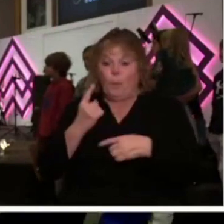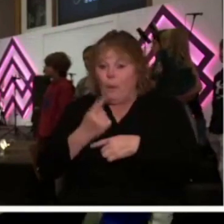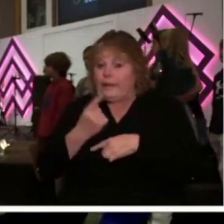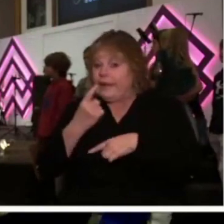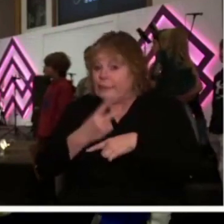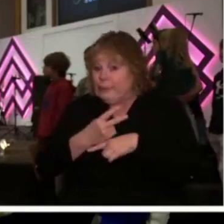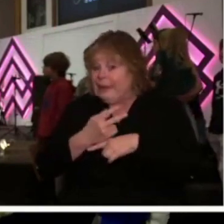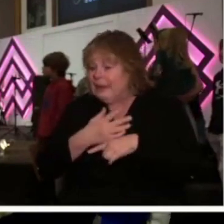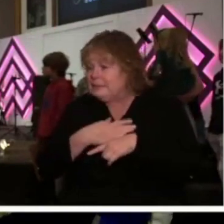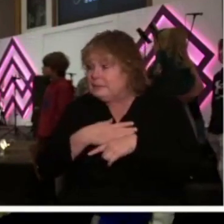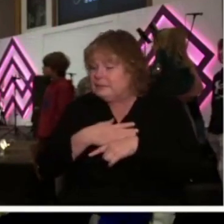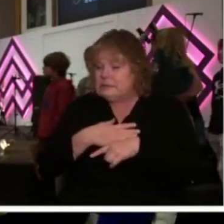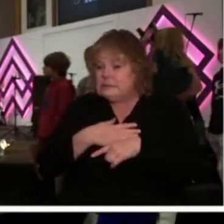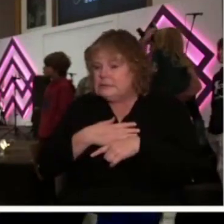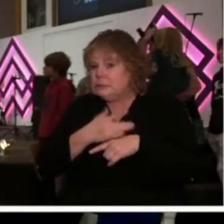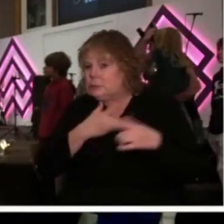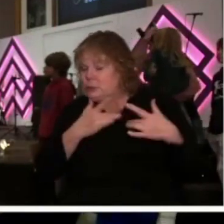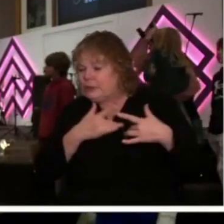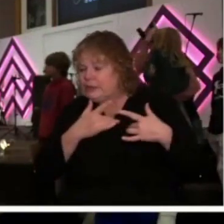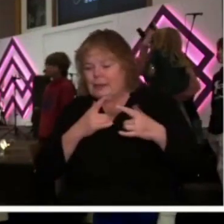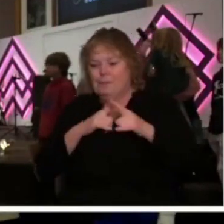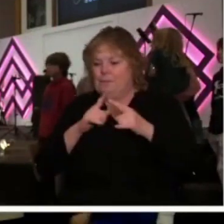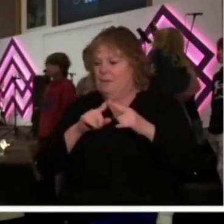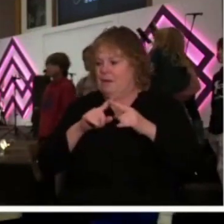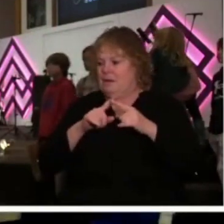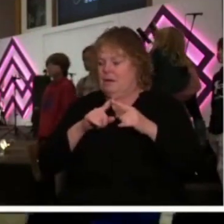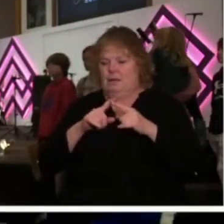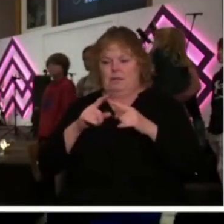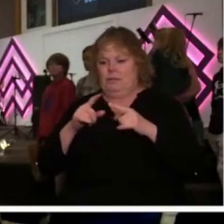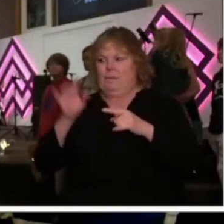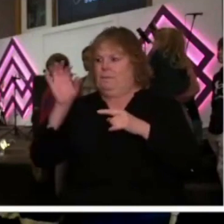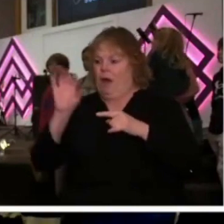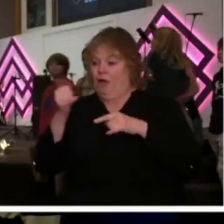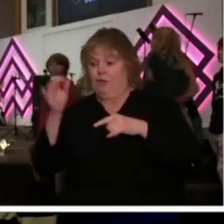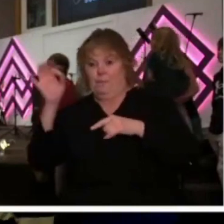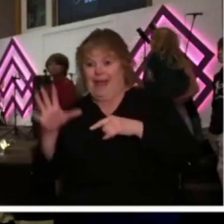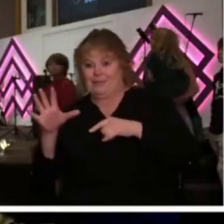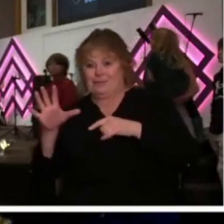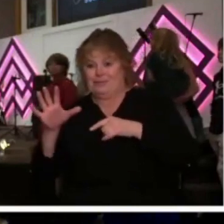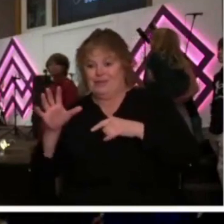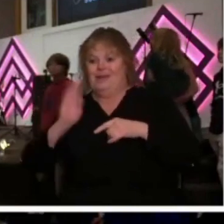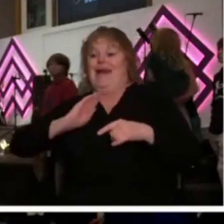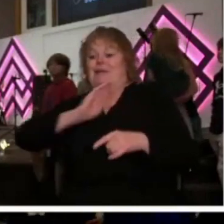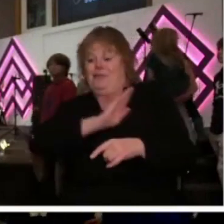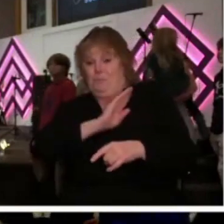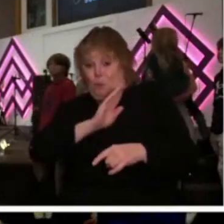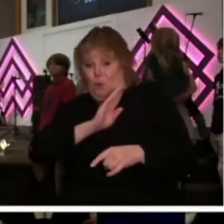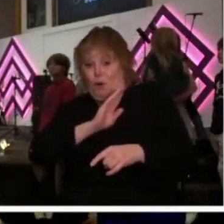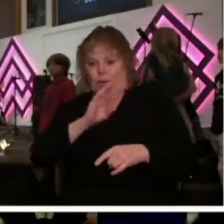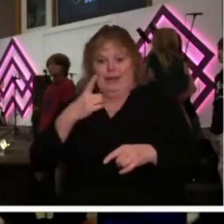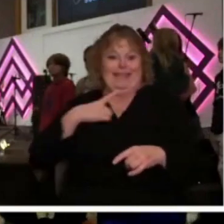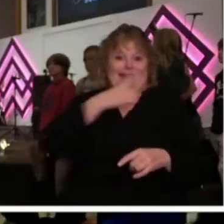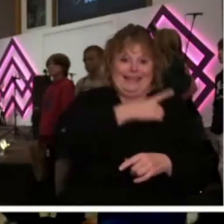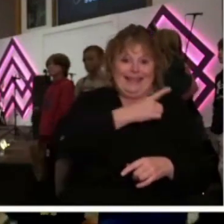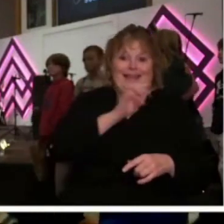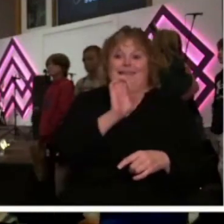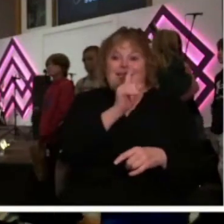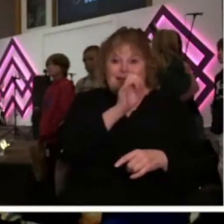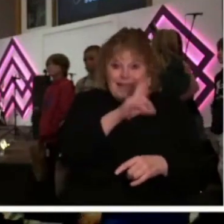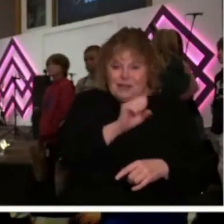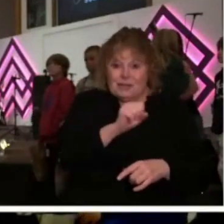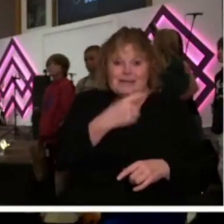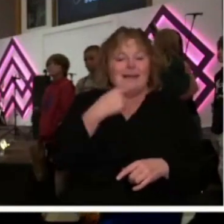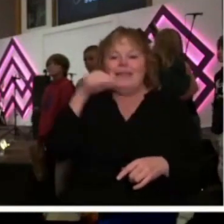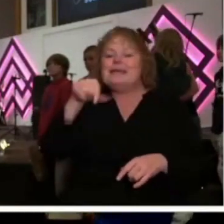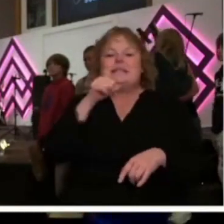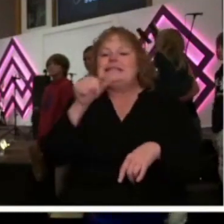days. But what the pastors and the board of deacons and the board of elders knew and reaffirmed is that this is not the